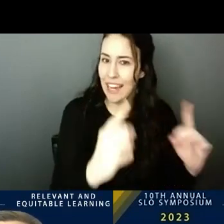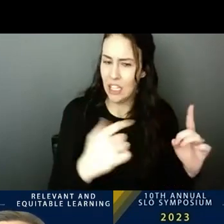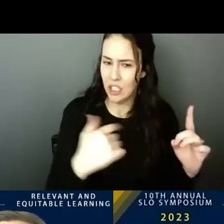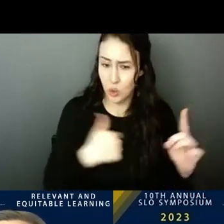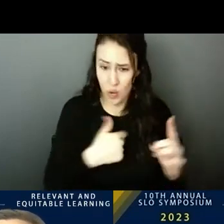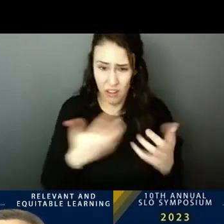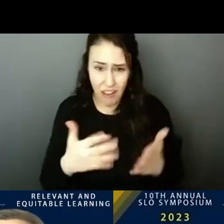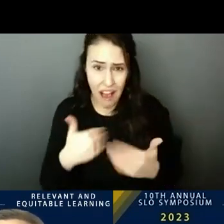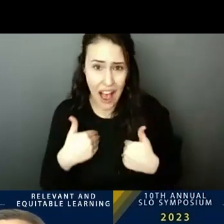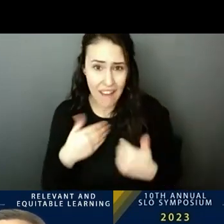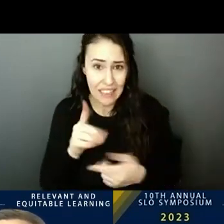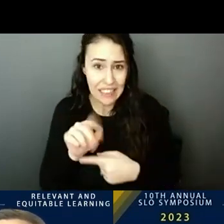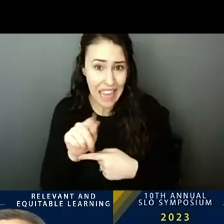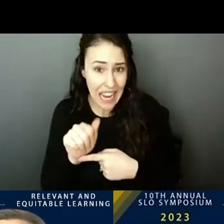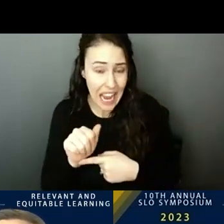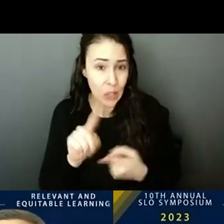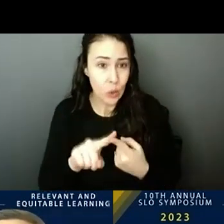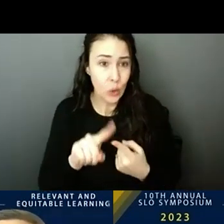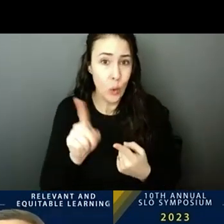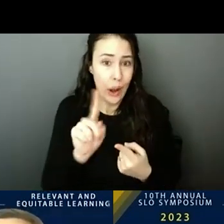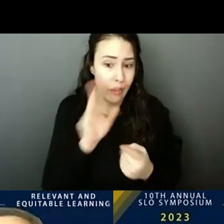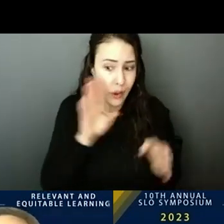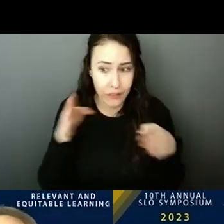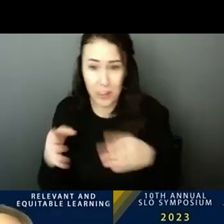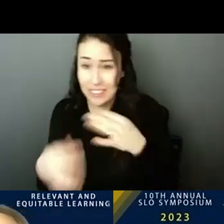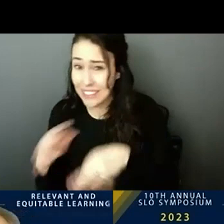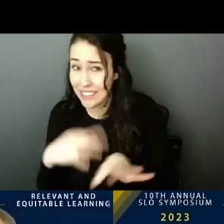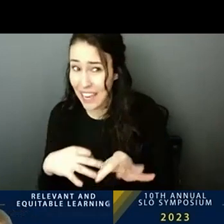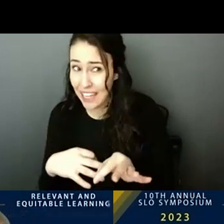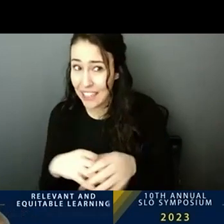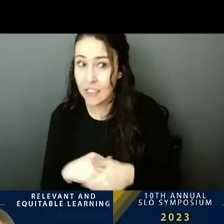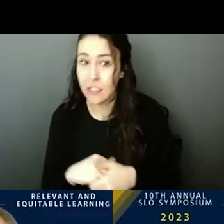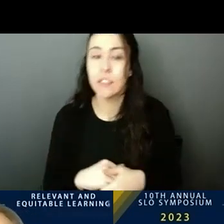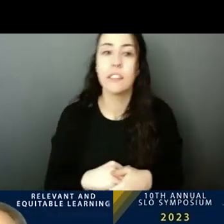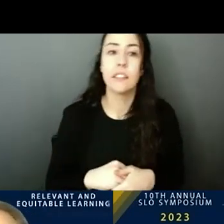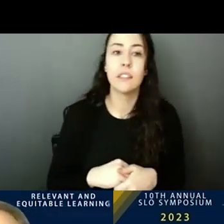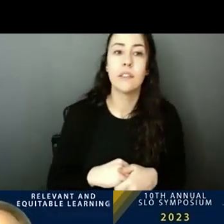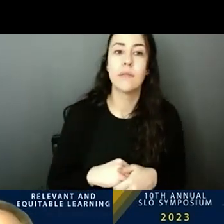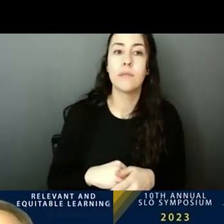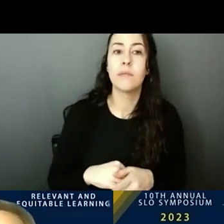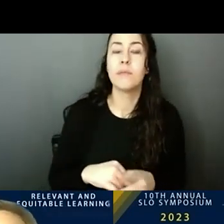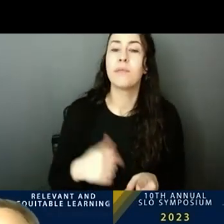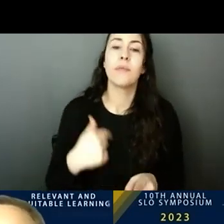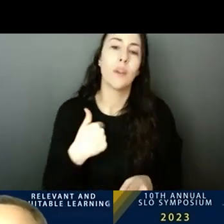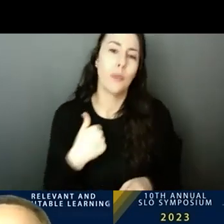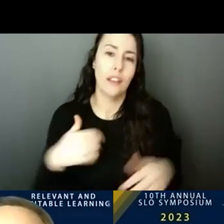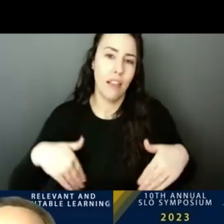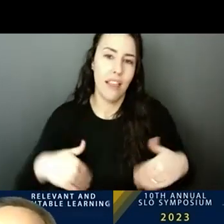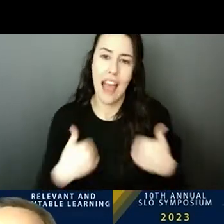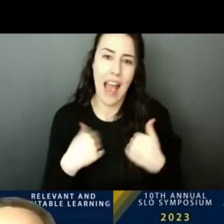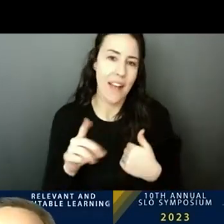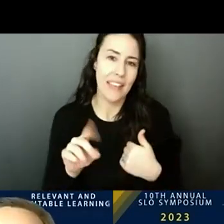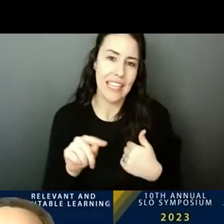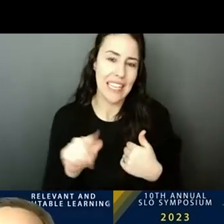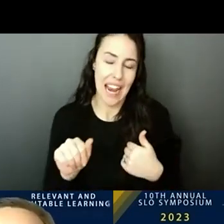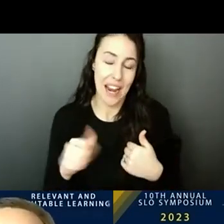track that at all? So we don't have that data. We are waiting for our cradle to career data